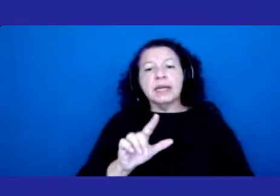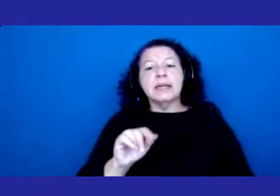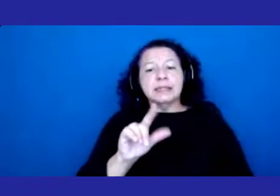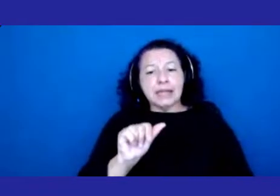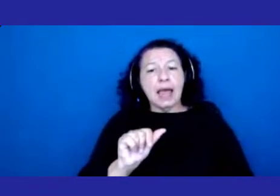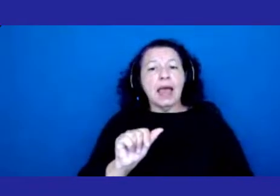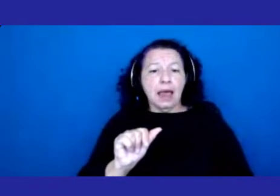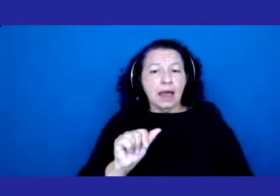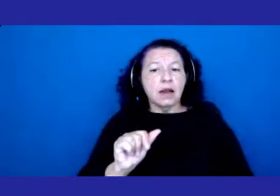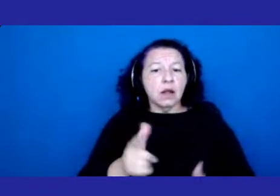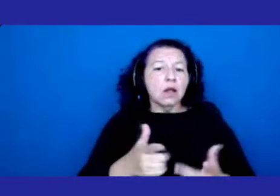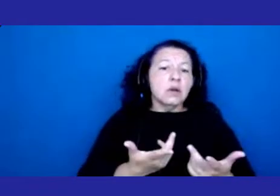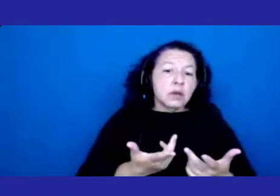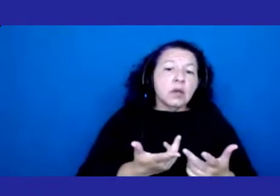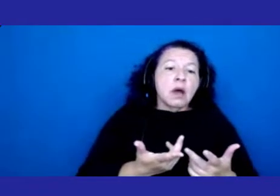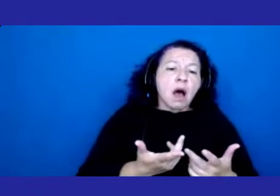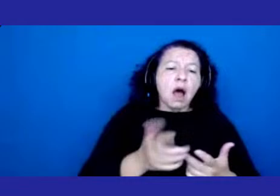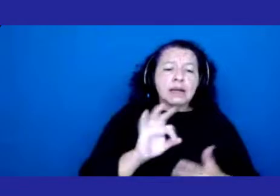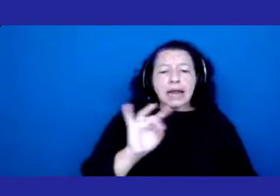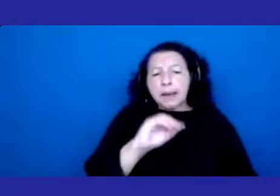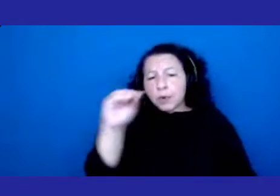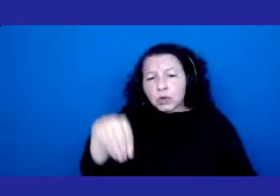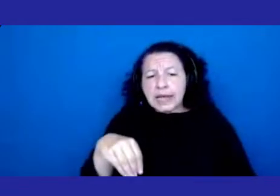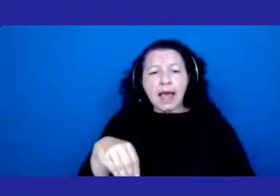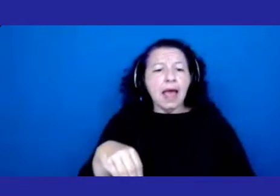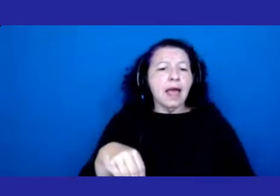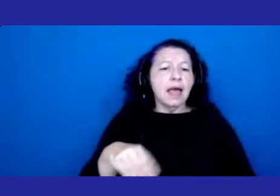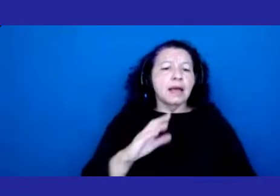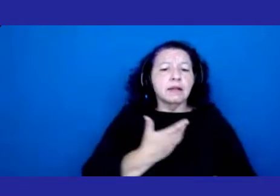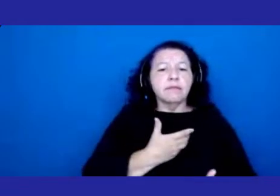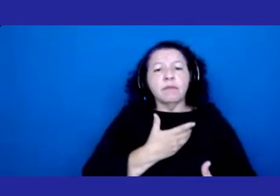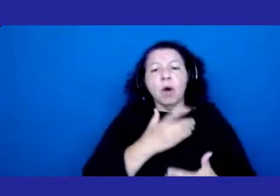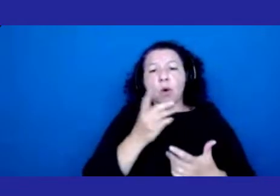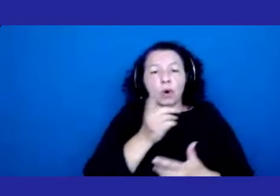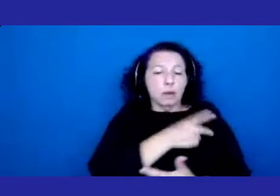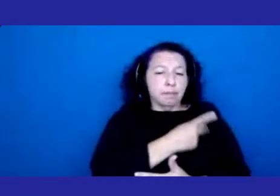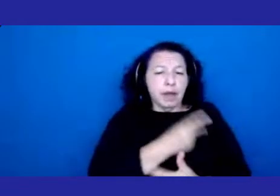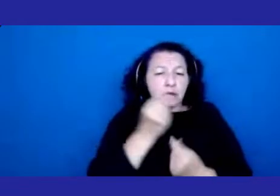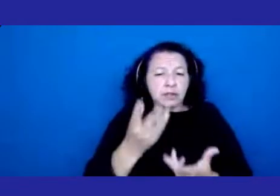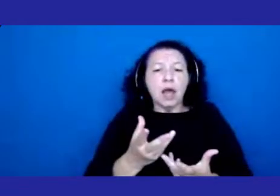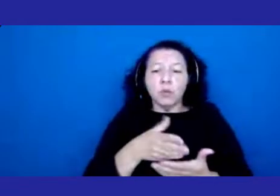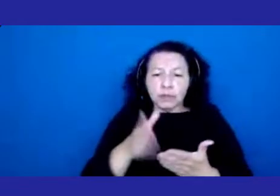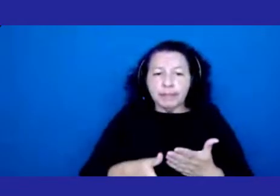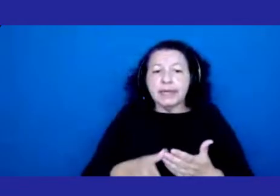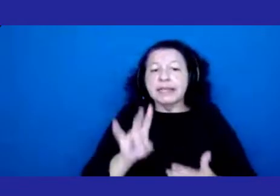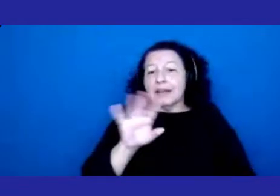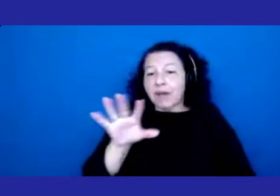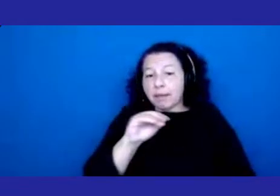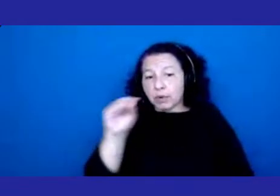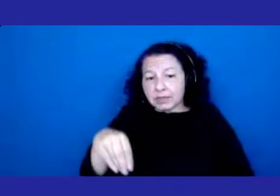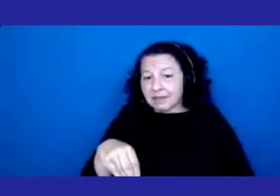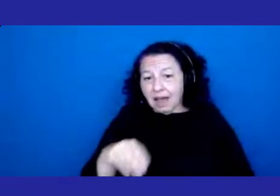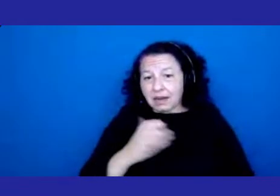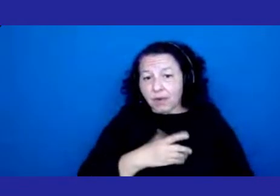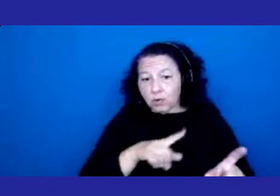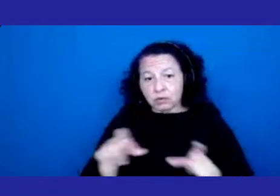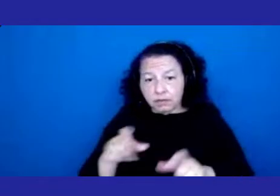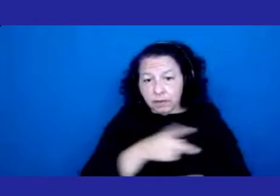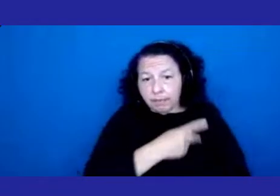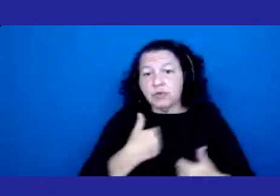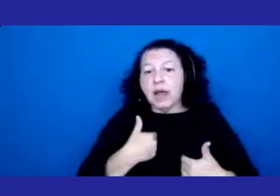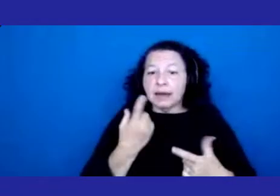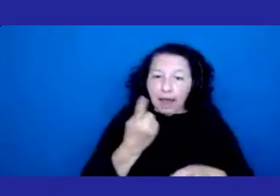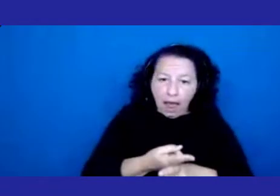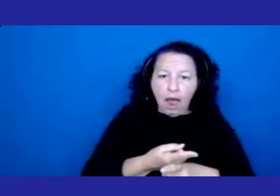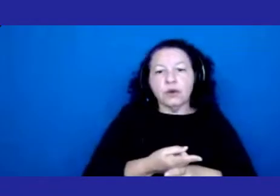2021. 98% of data were complete and 75% of surveyed patients had accurate race and ethnicity data in Epic to